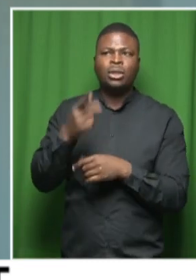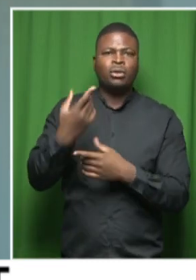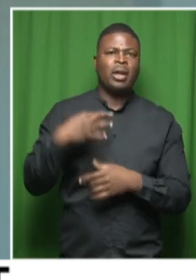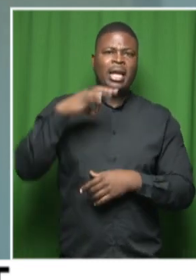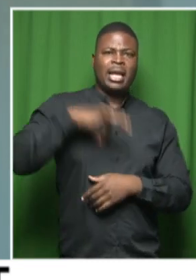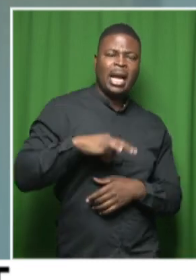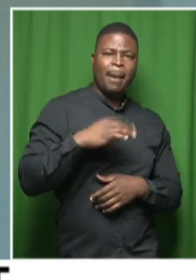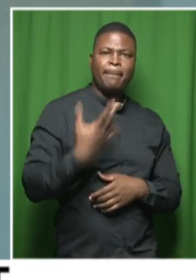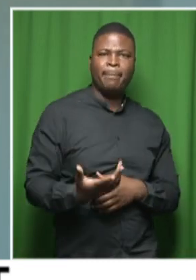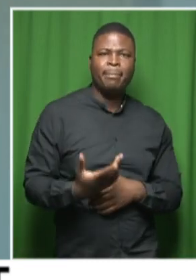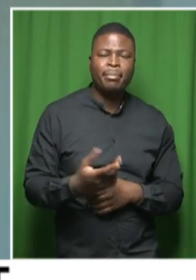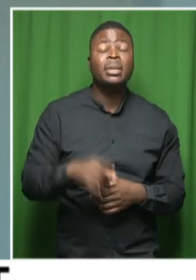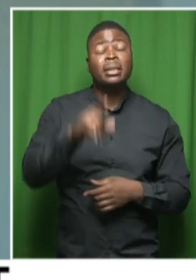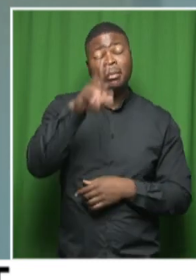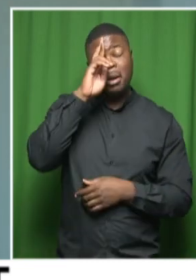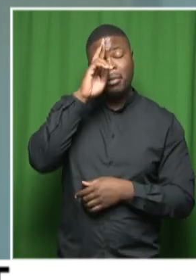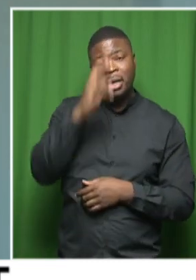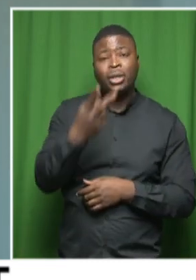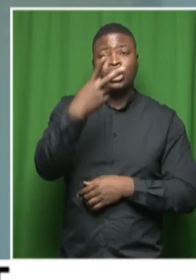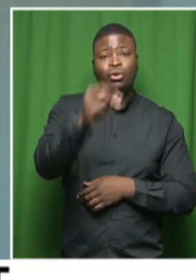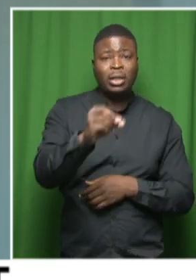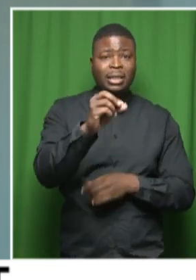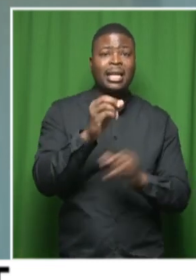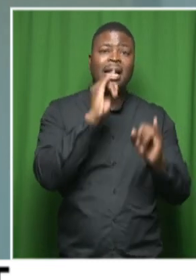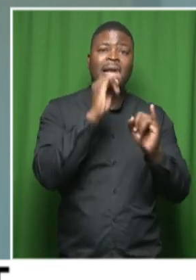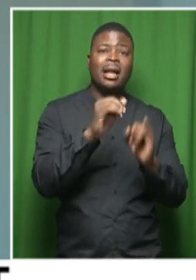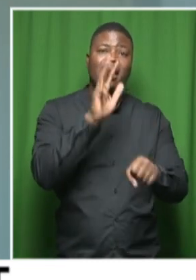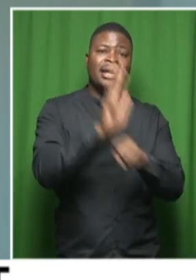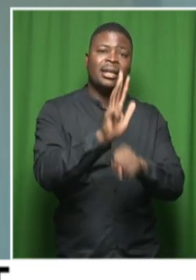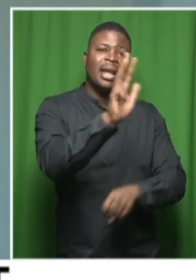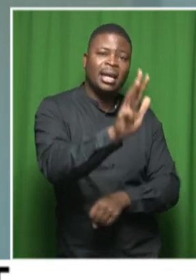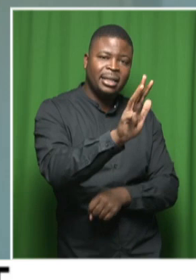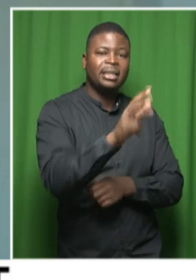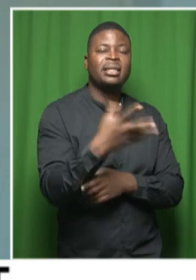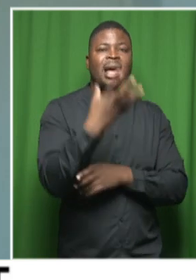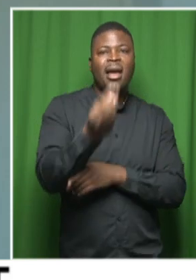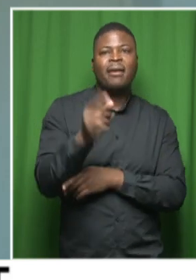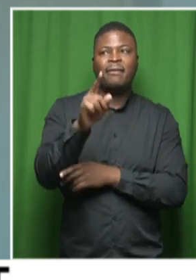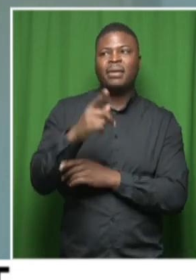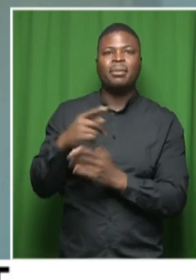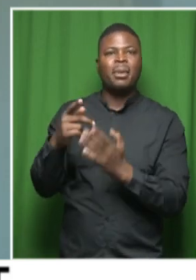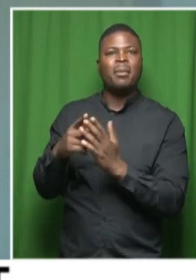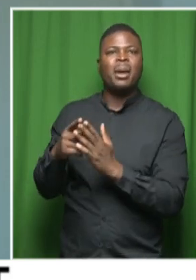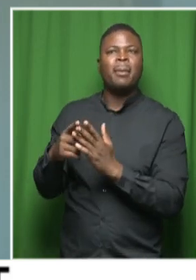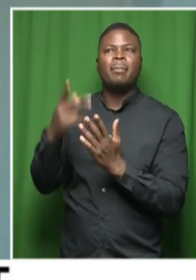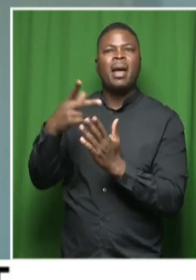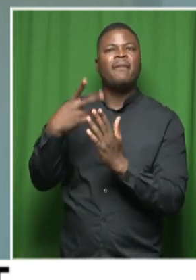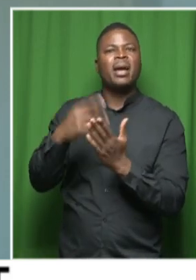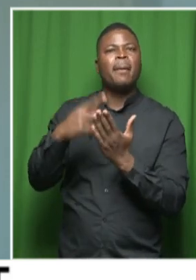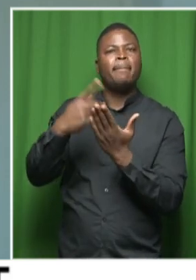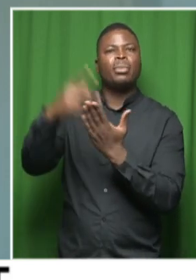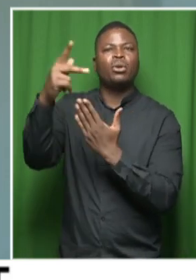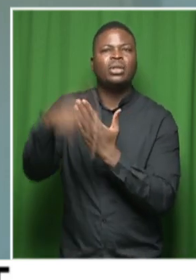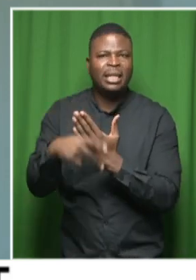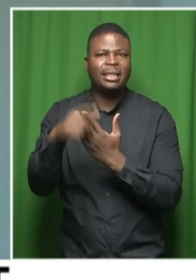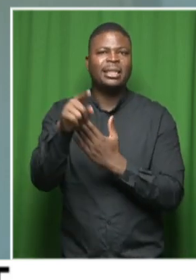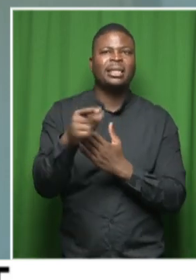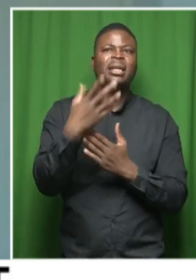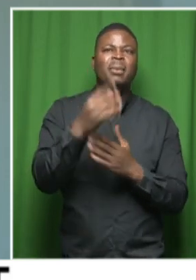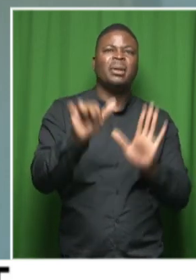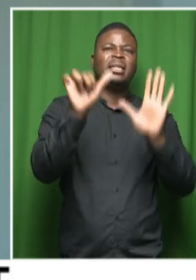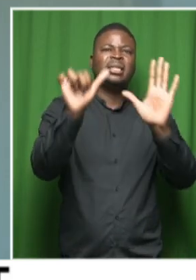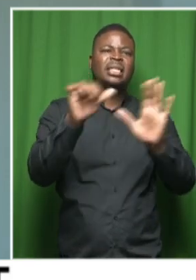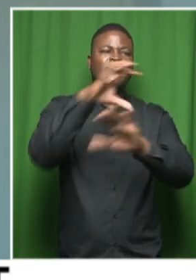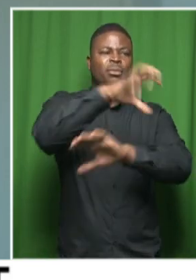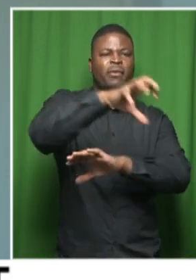make, in 2019, there was an infrastructure project in about 6 provinces in this country.